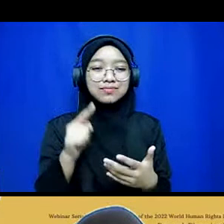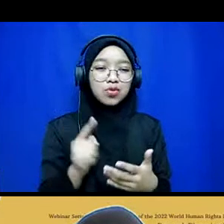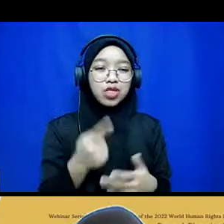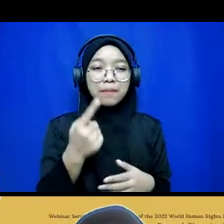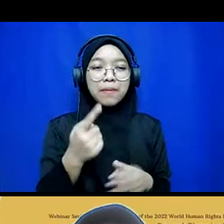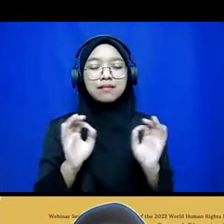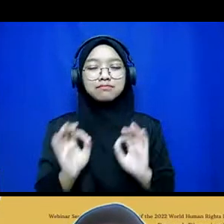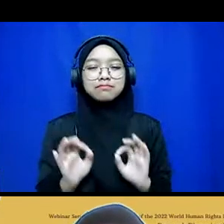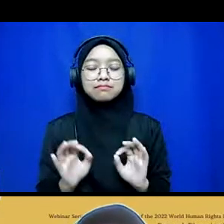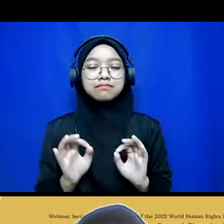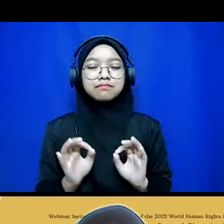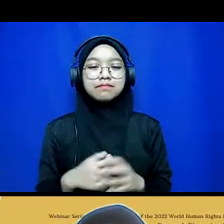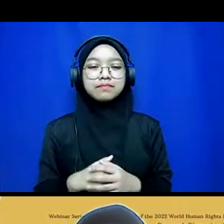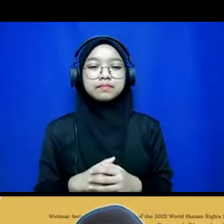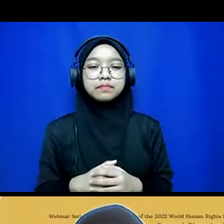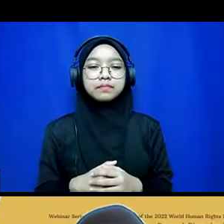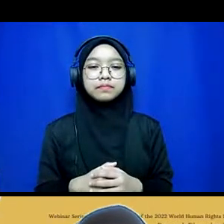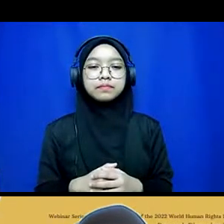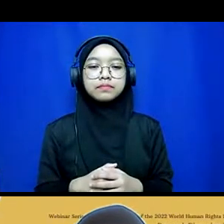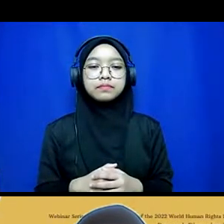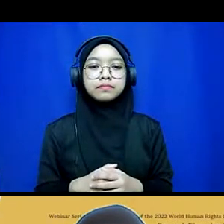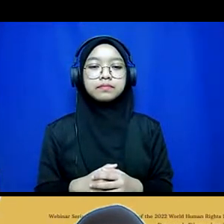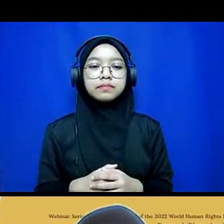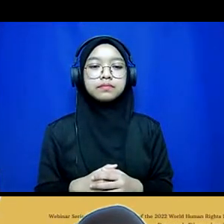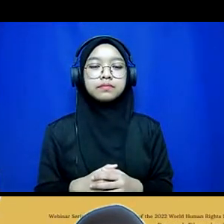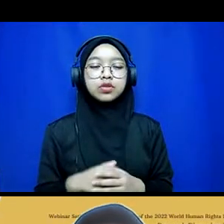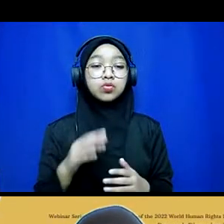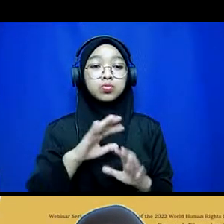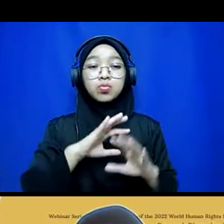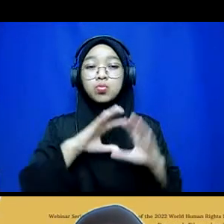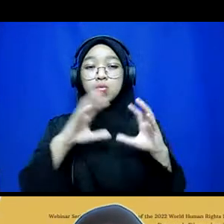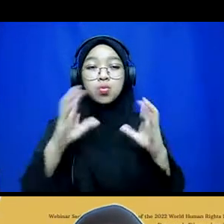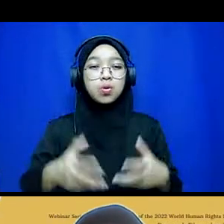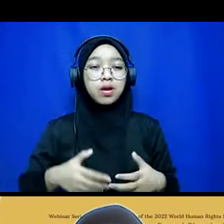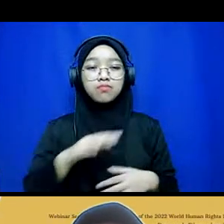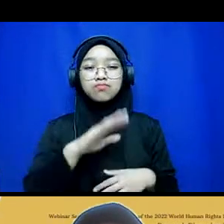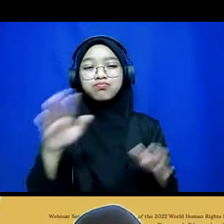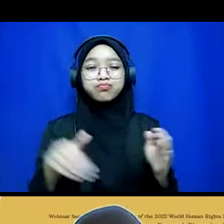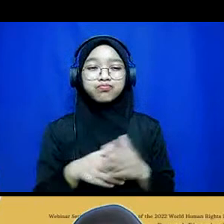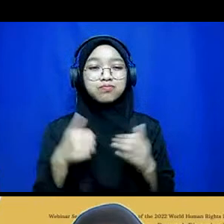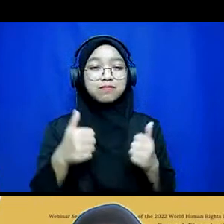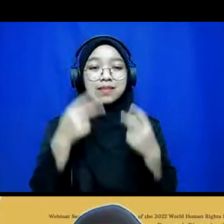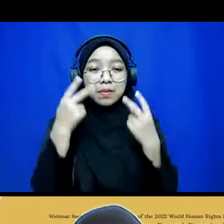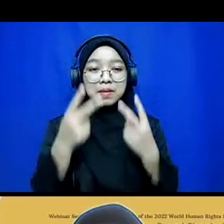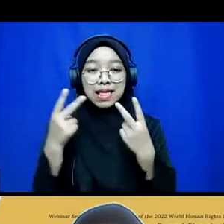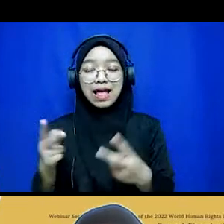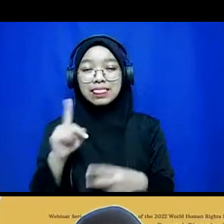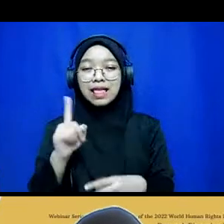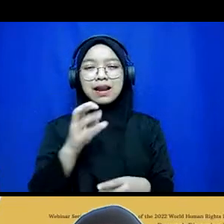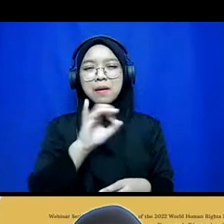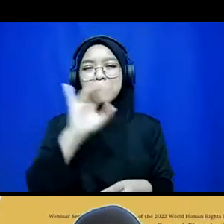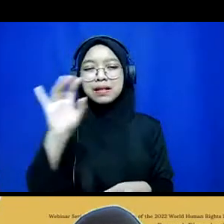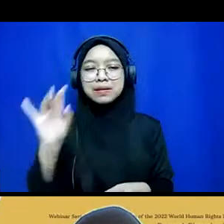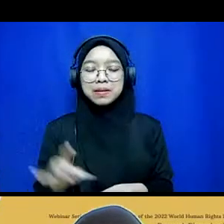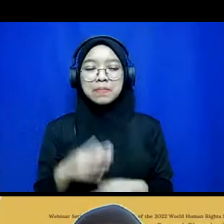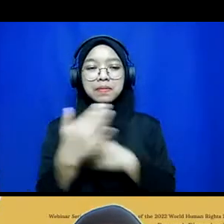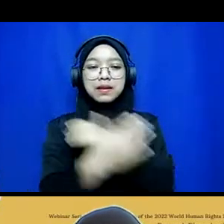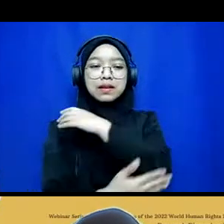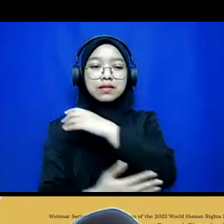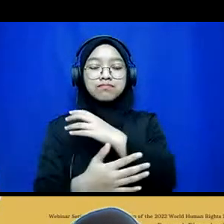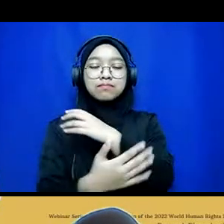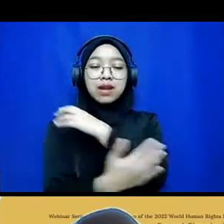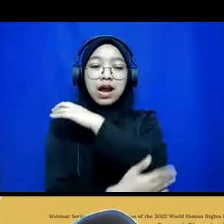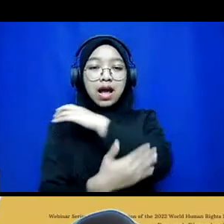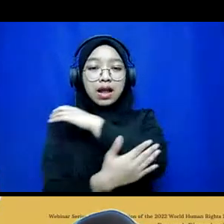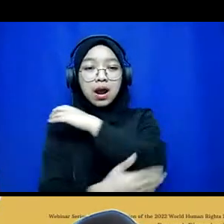We can see around the world all sorts of a huge variety of countries that have decided to